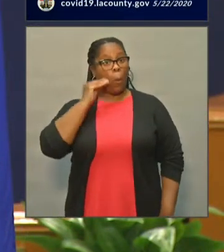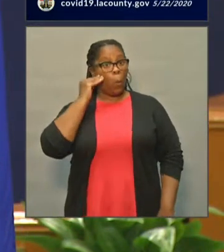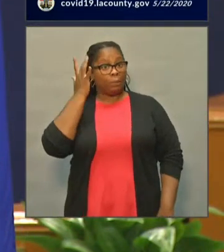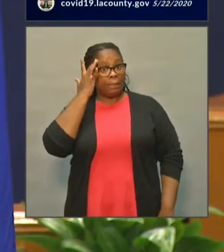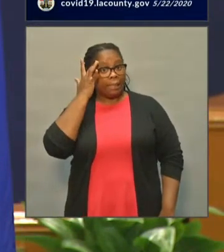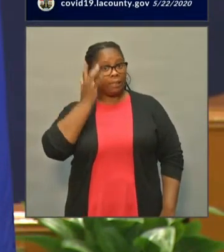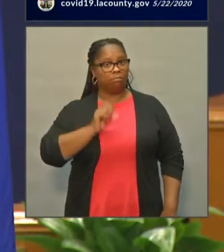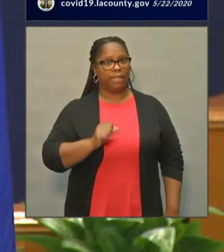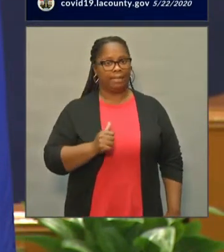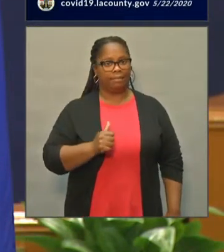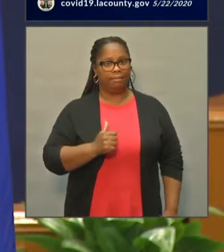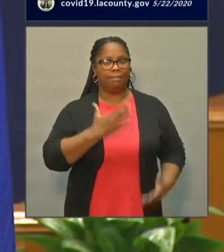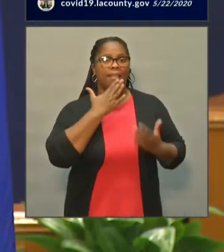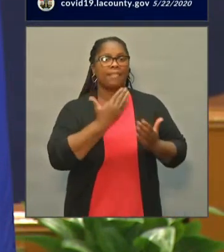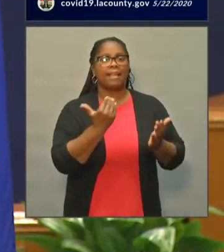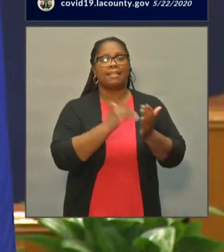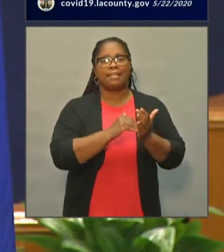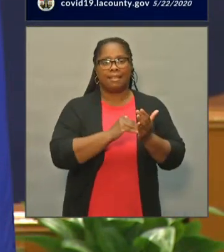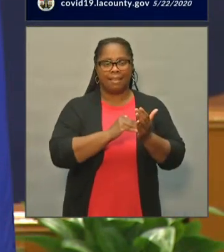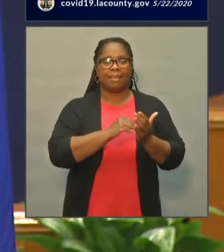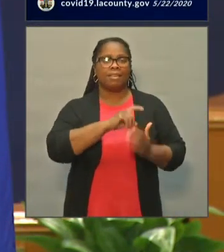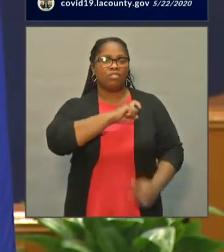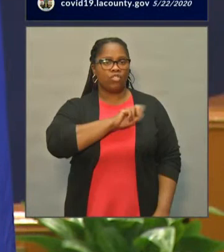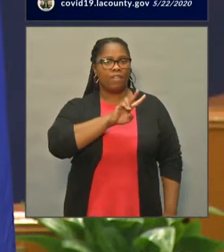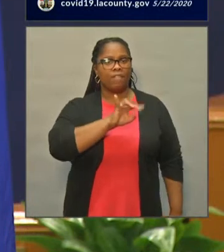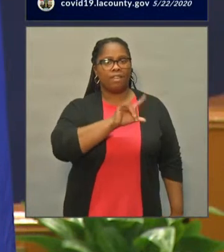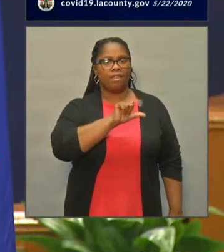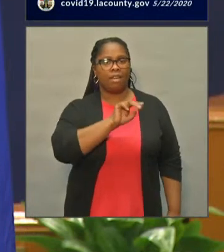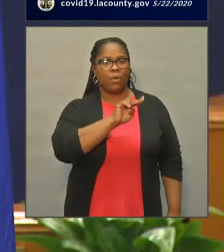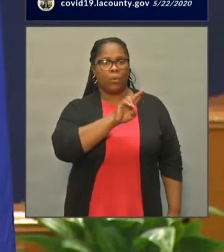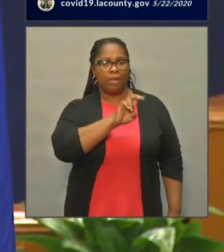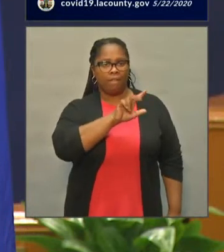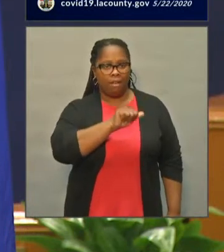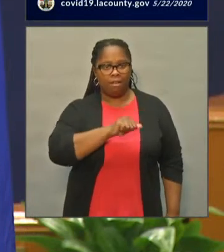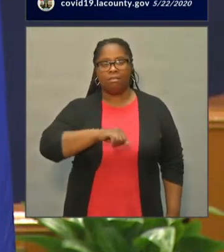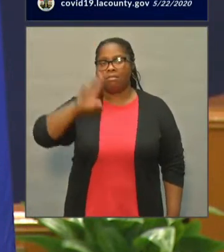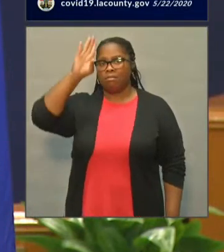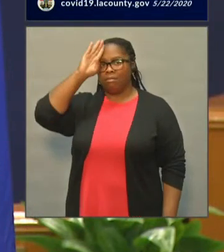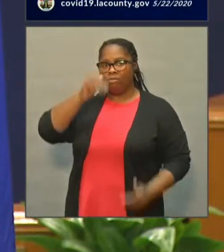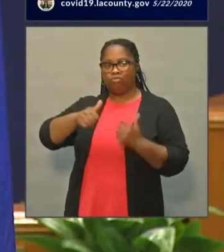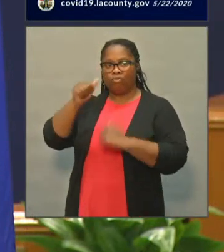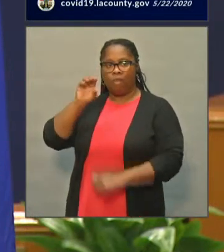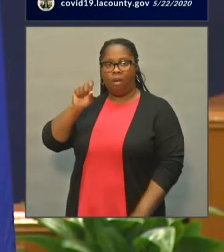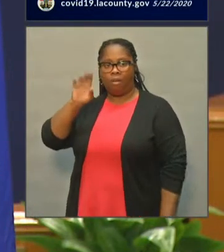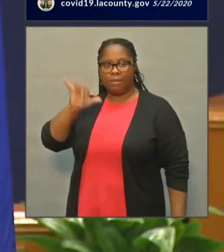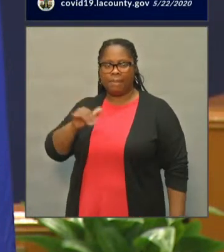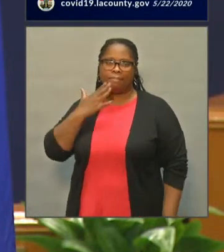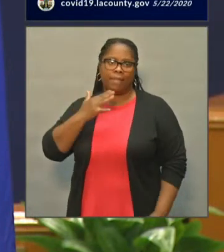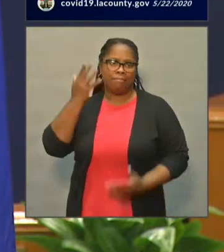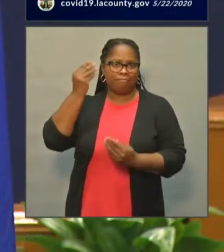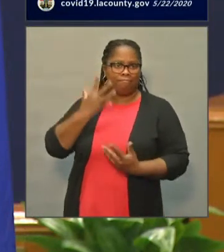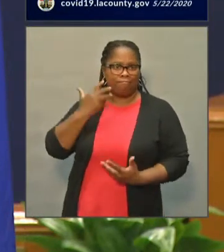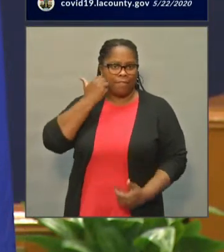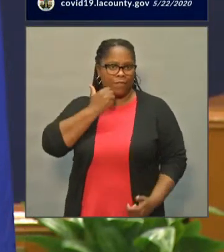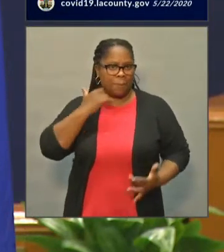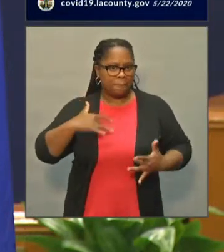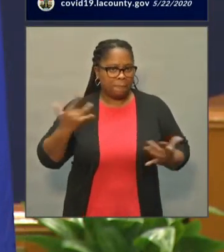Thanks again to Sheriff Villanueva and Chief Osby for sharing this information with us every day.